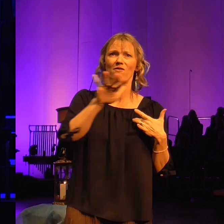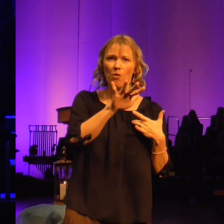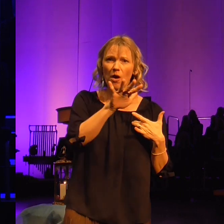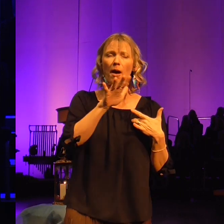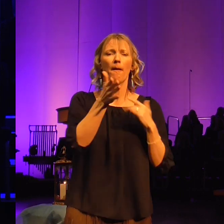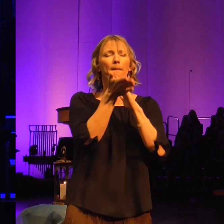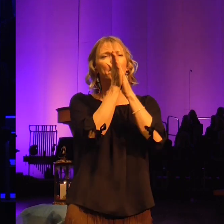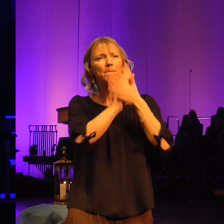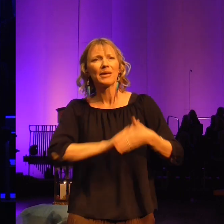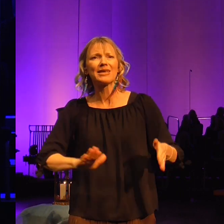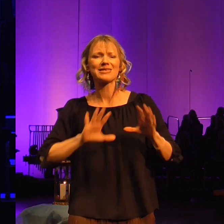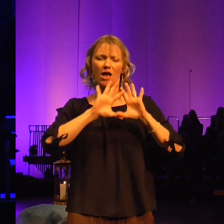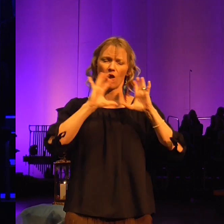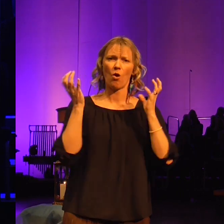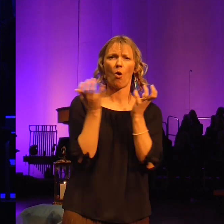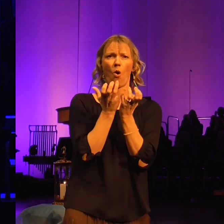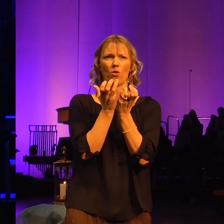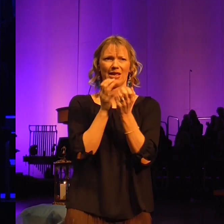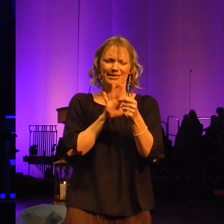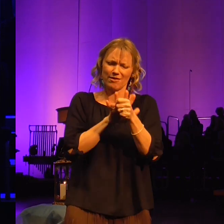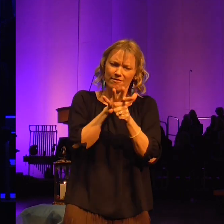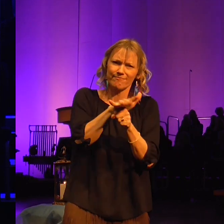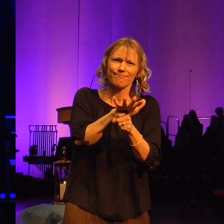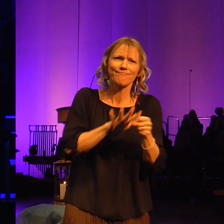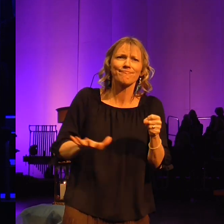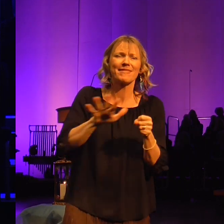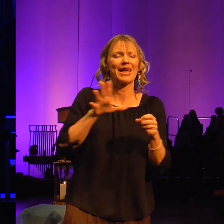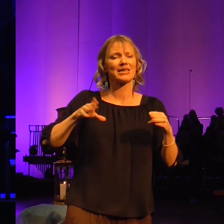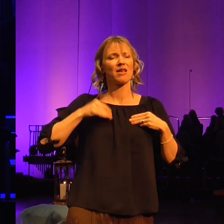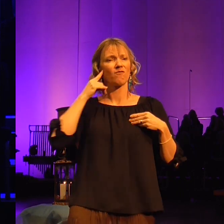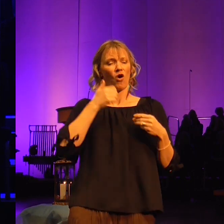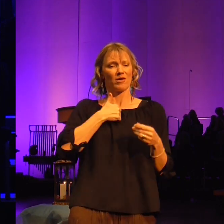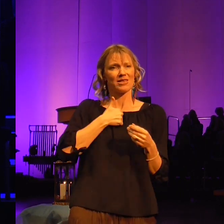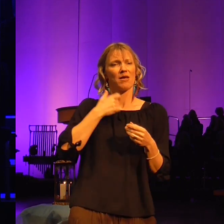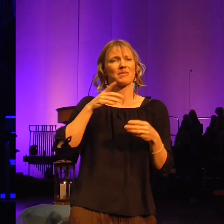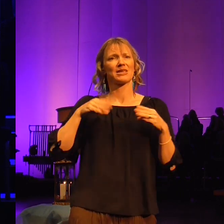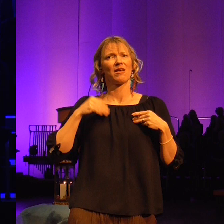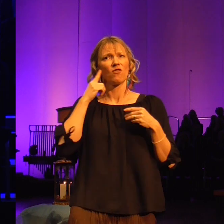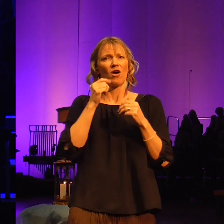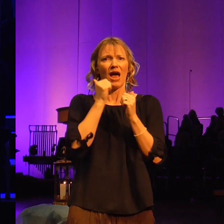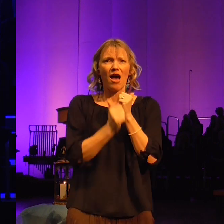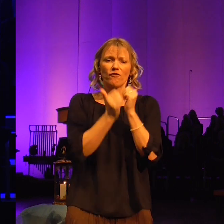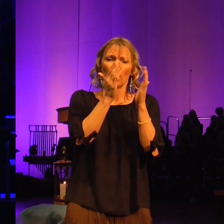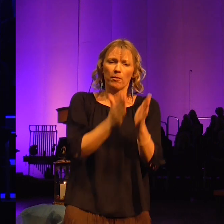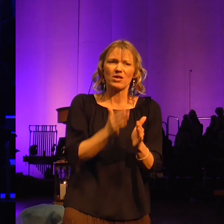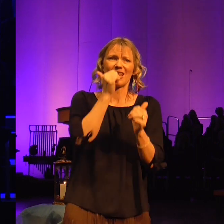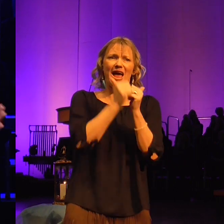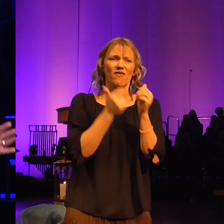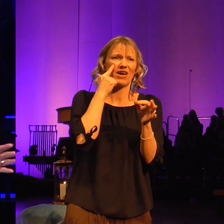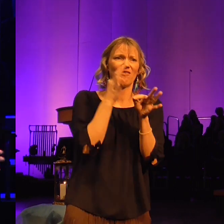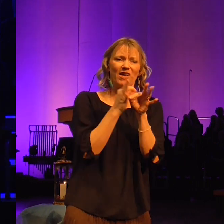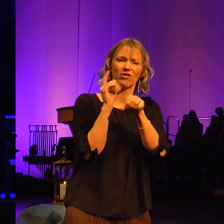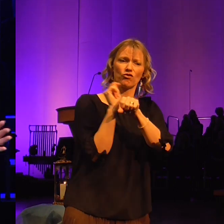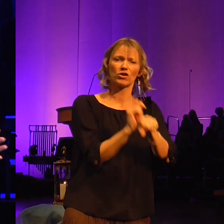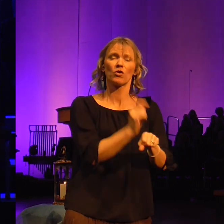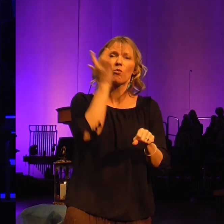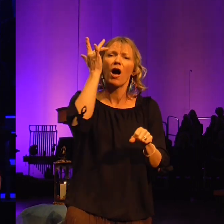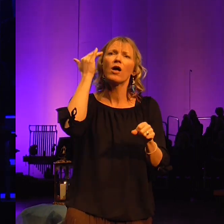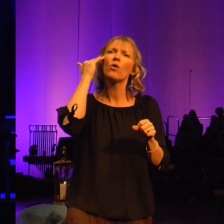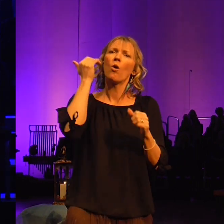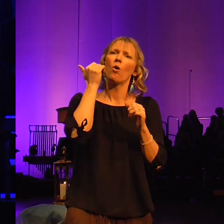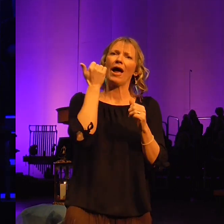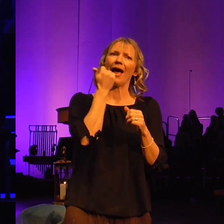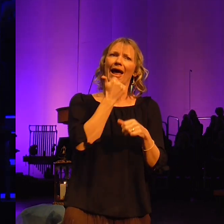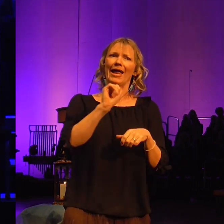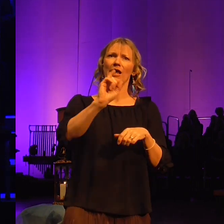wholeness abound. We accept this for ourselves, we accept this for every person of every faith tradition, for we know that anywhere and any time that